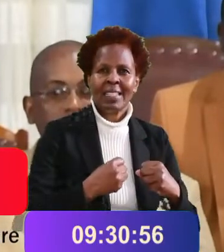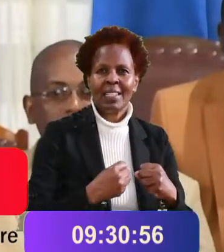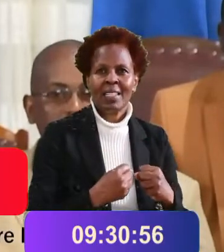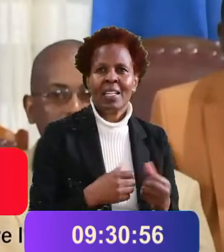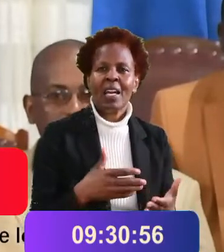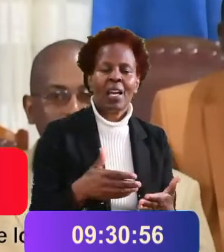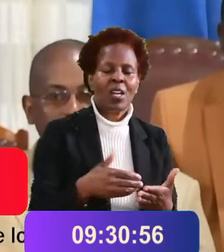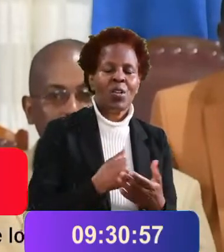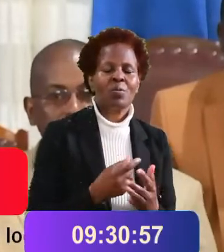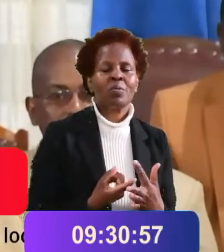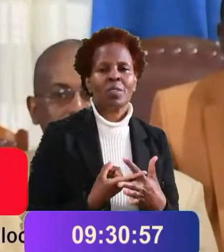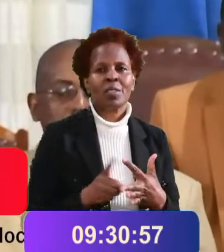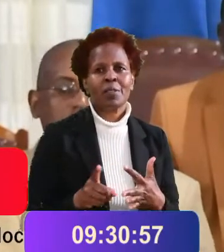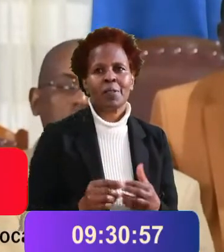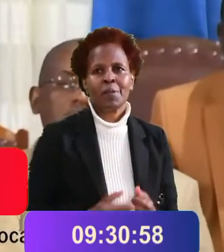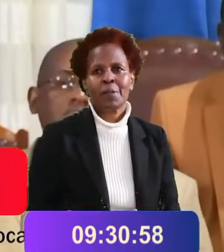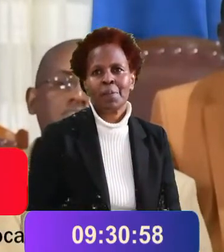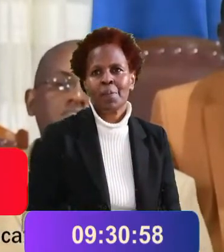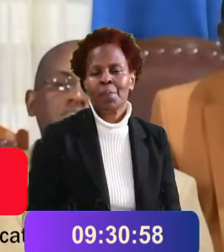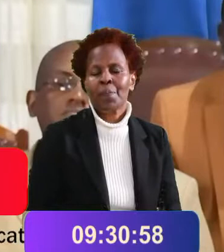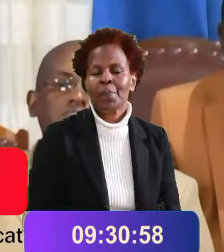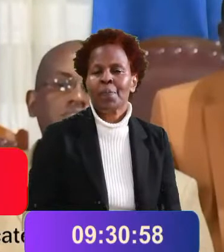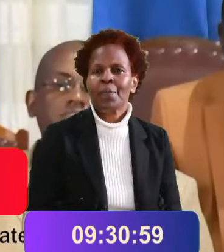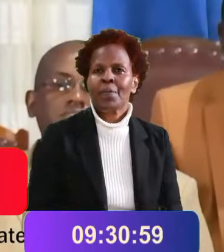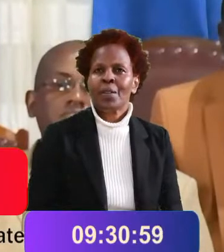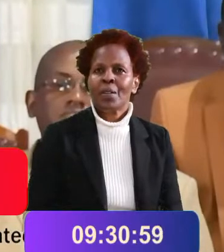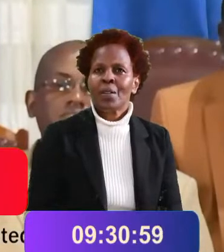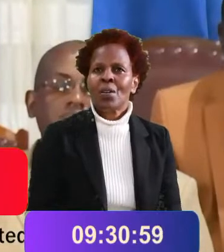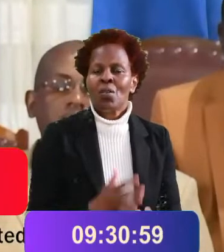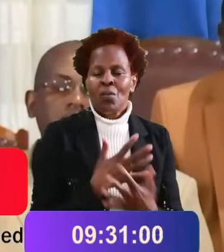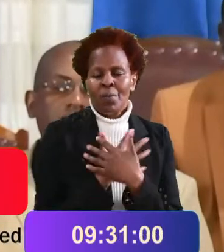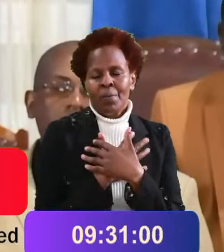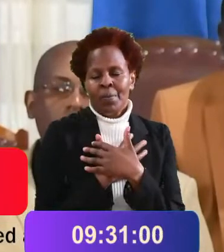new beginning. And, friends,